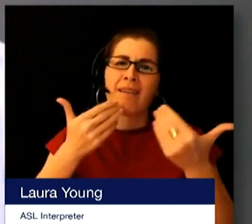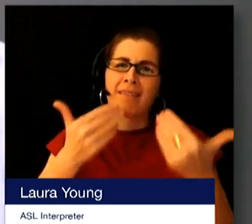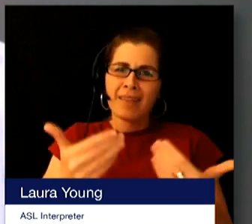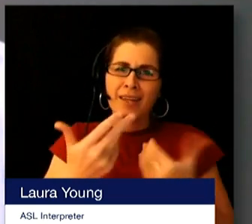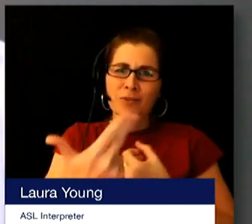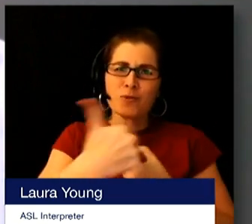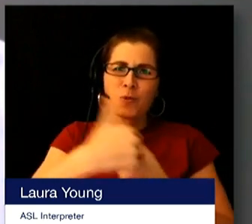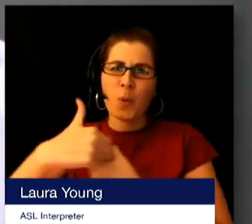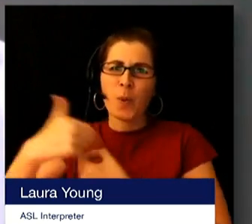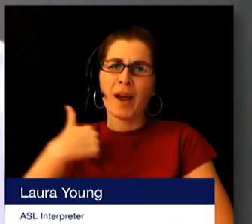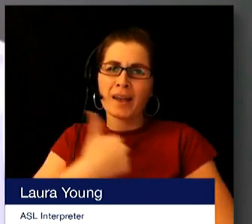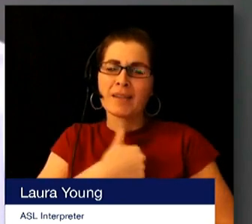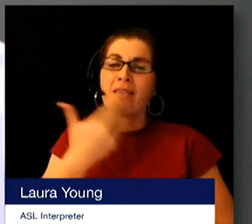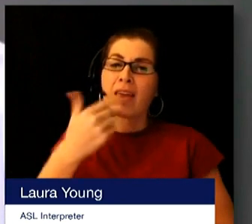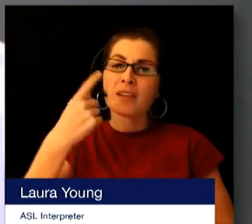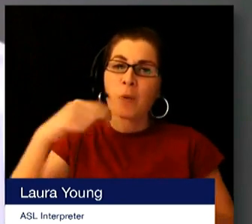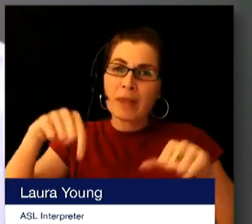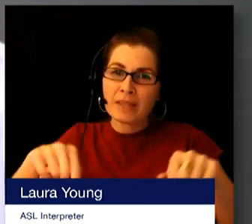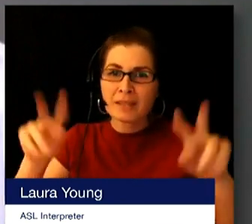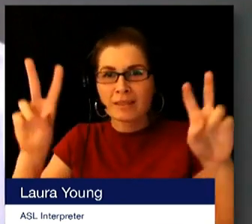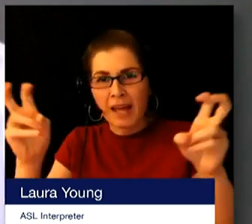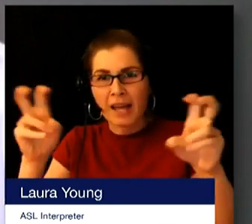us tonight for Embracing Clemency.